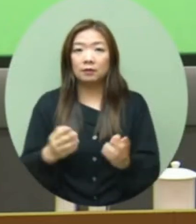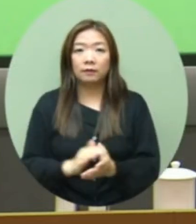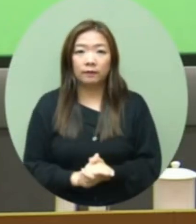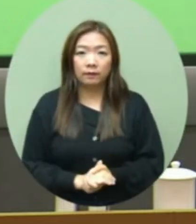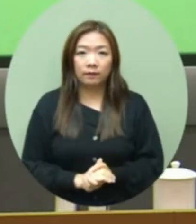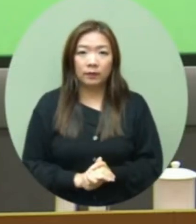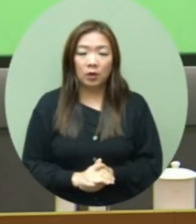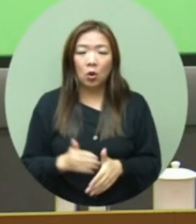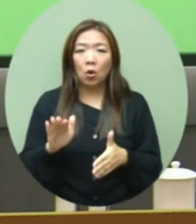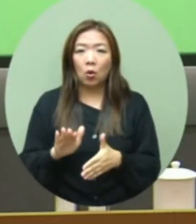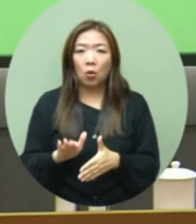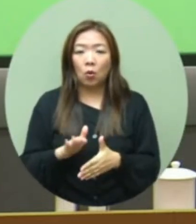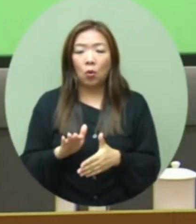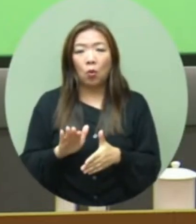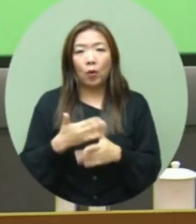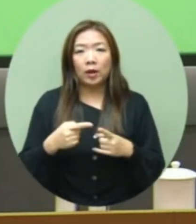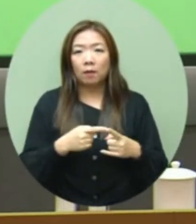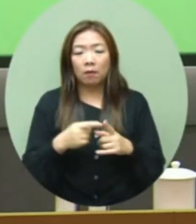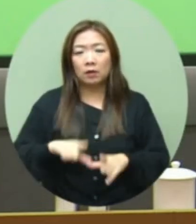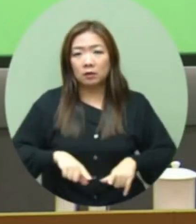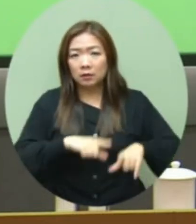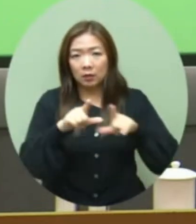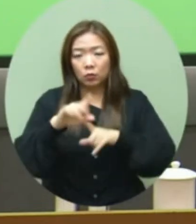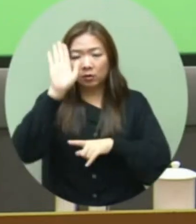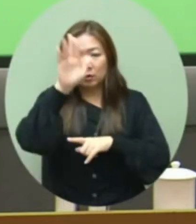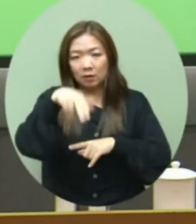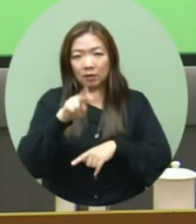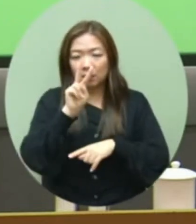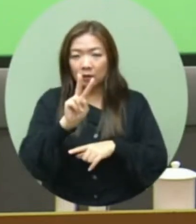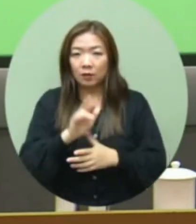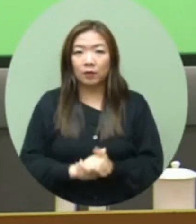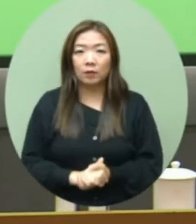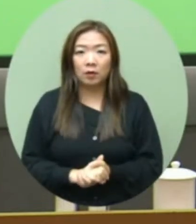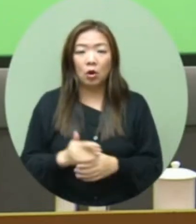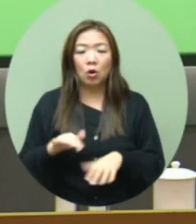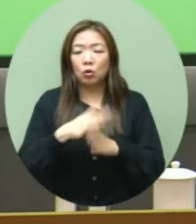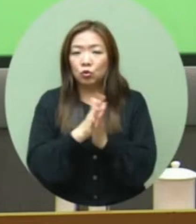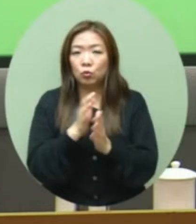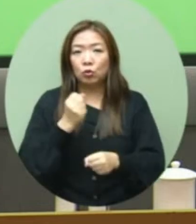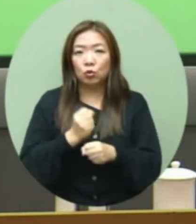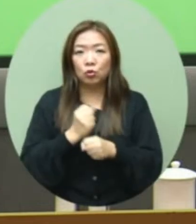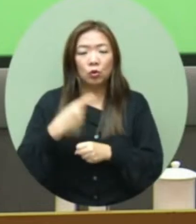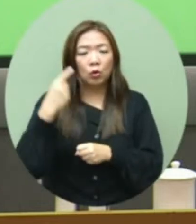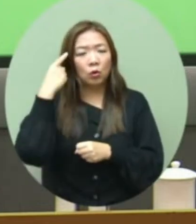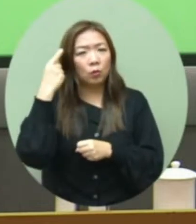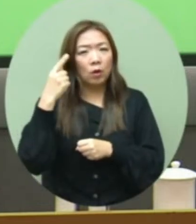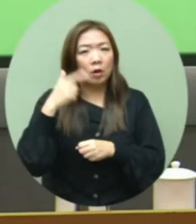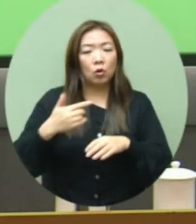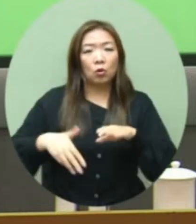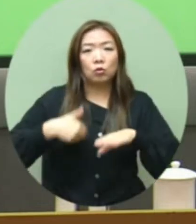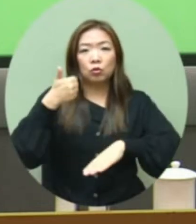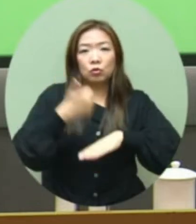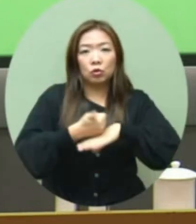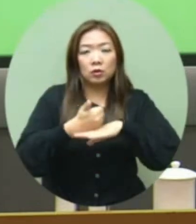the policy address, which is reform for enhancing development and building our future together.